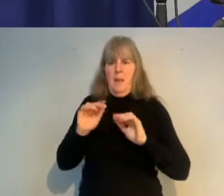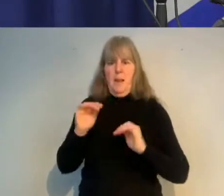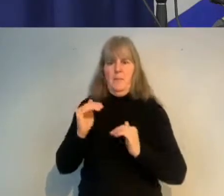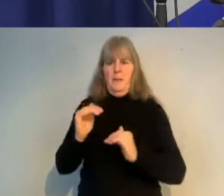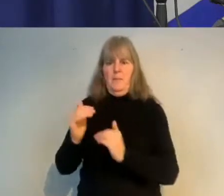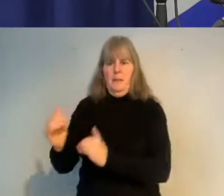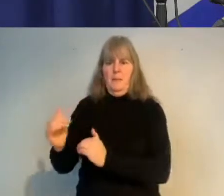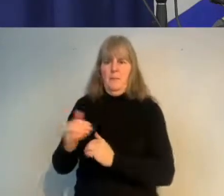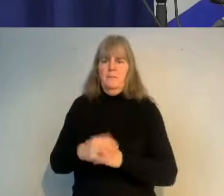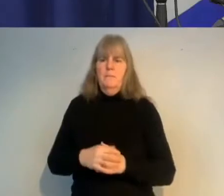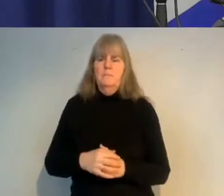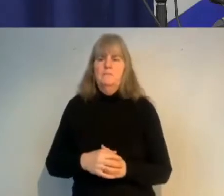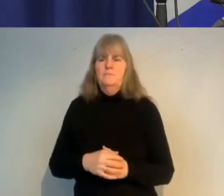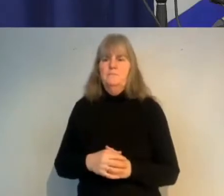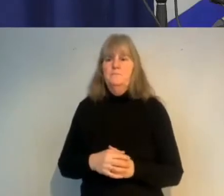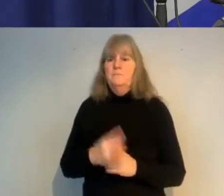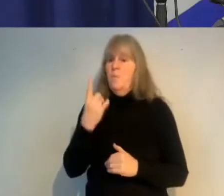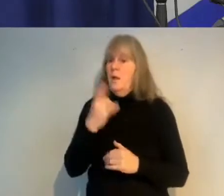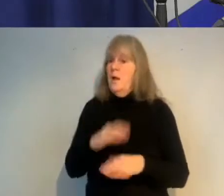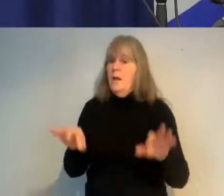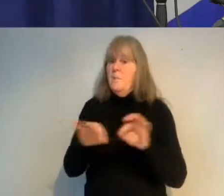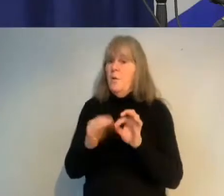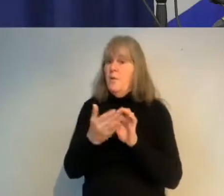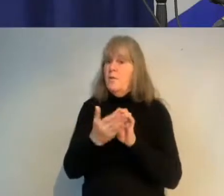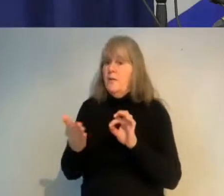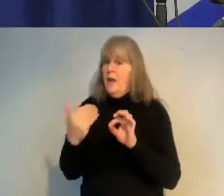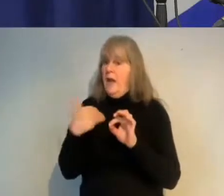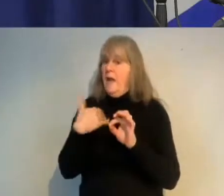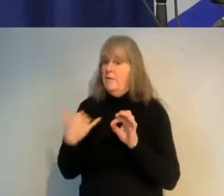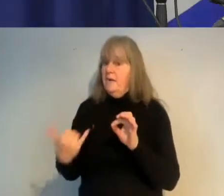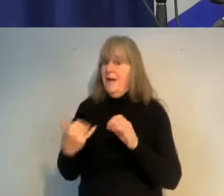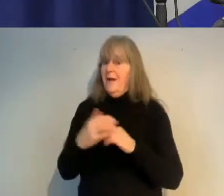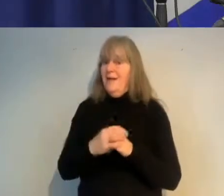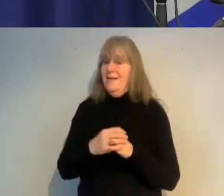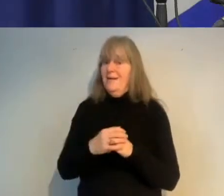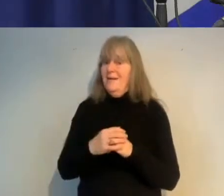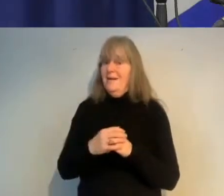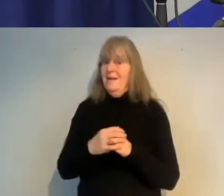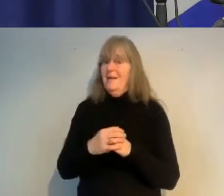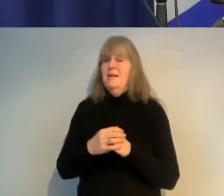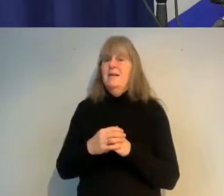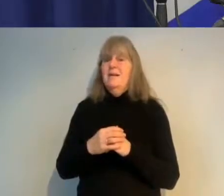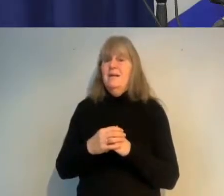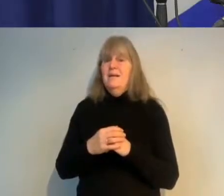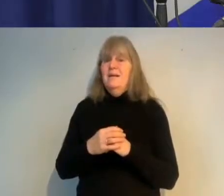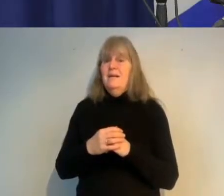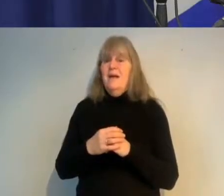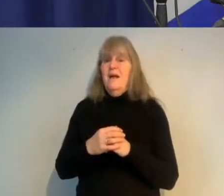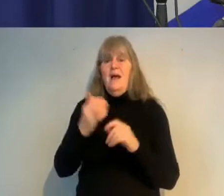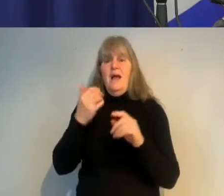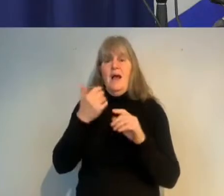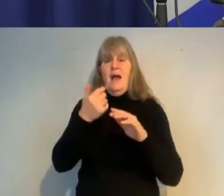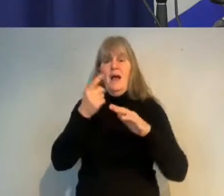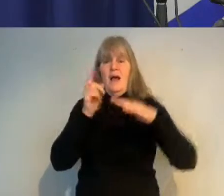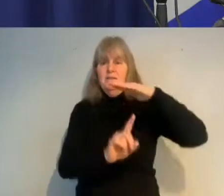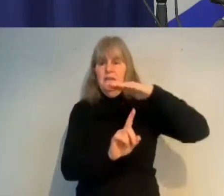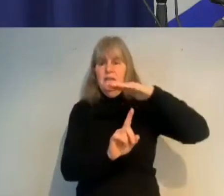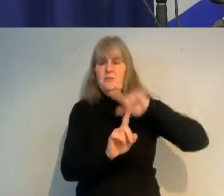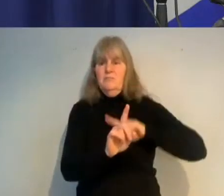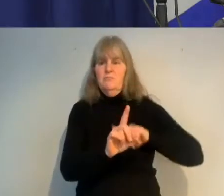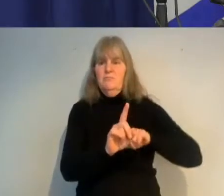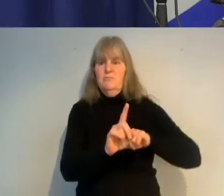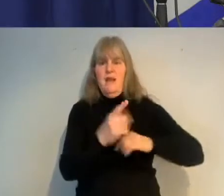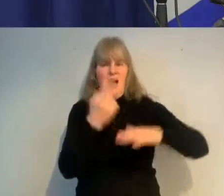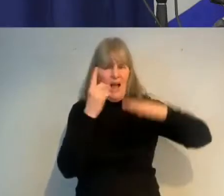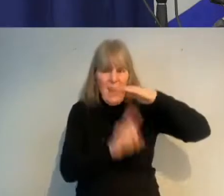One key tool we have now, and that is still serving us well, is isolation. It's only by constantly